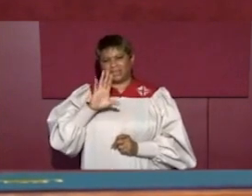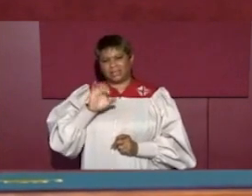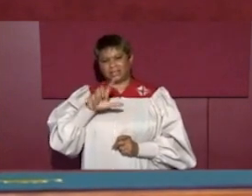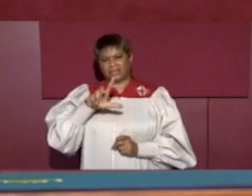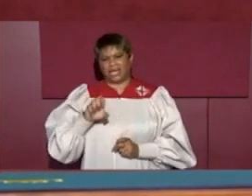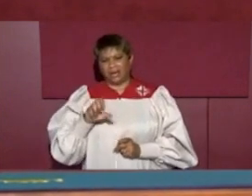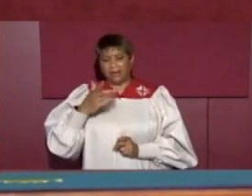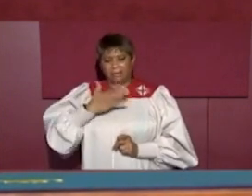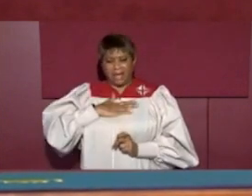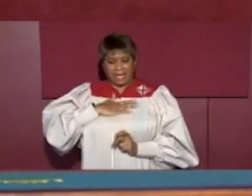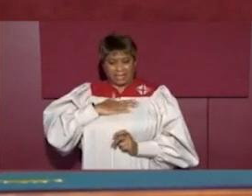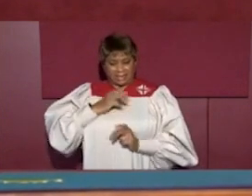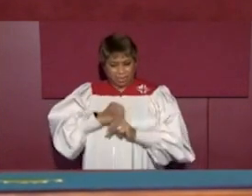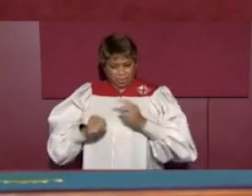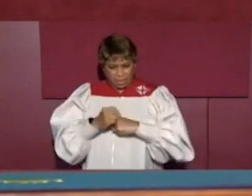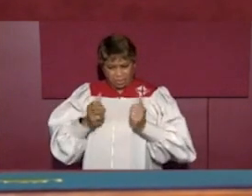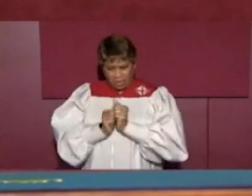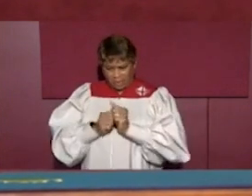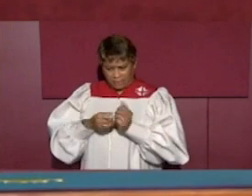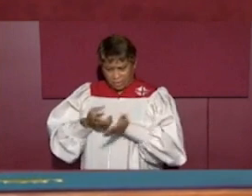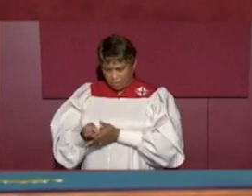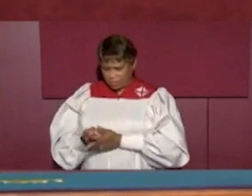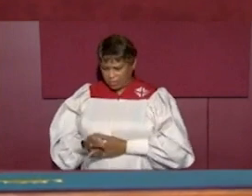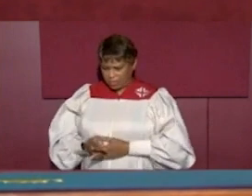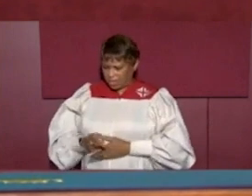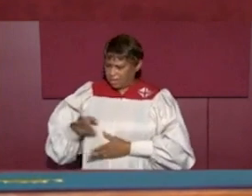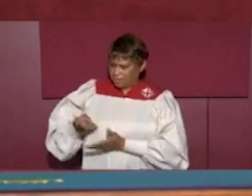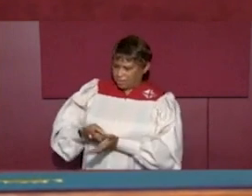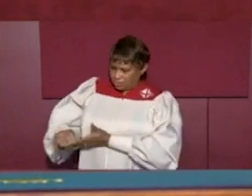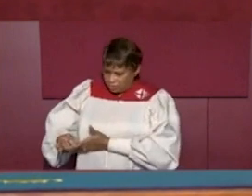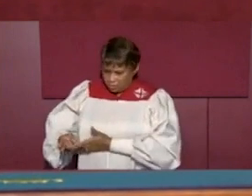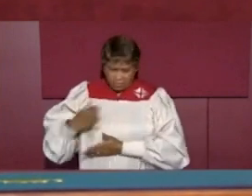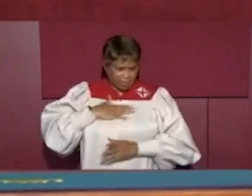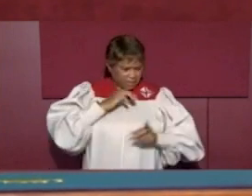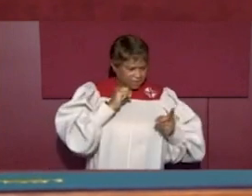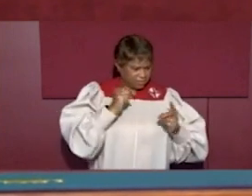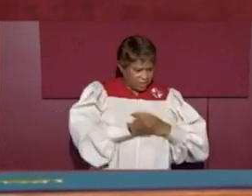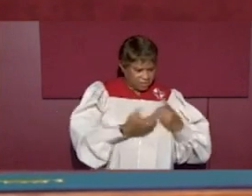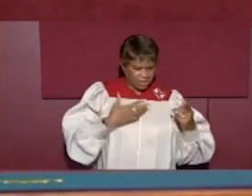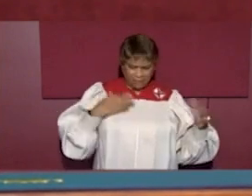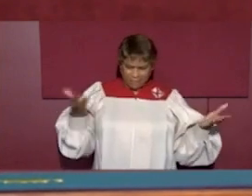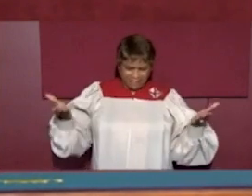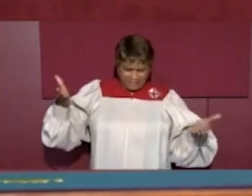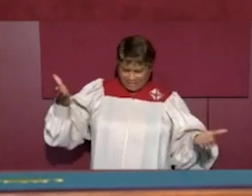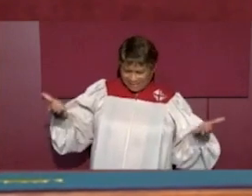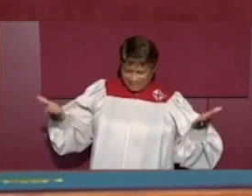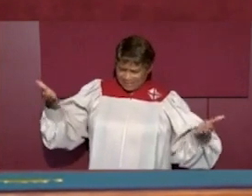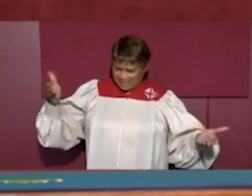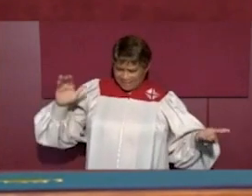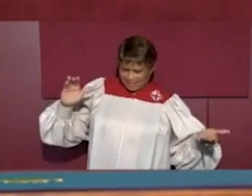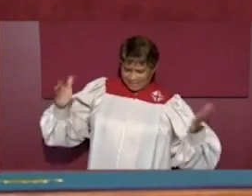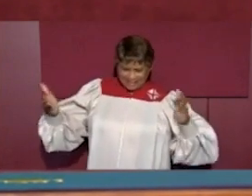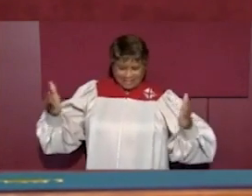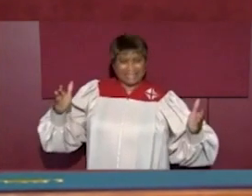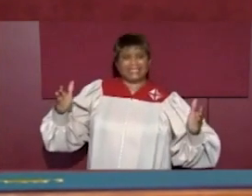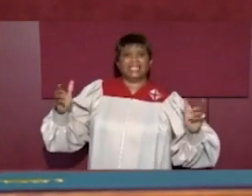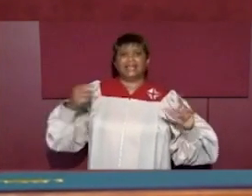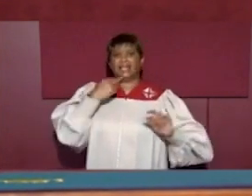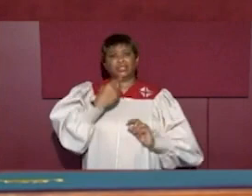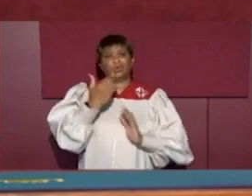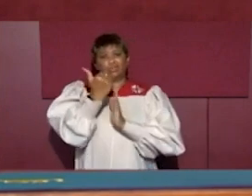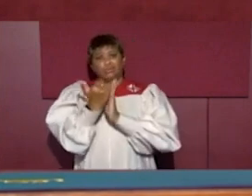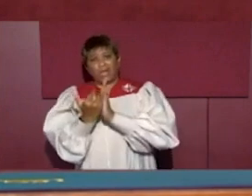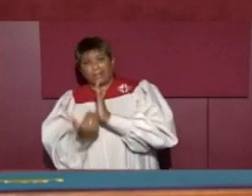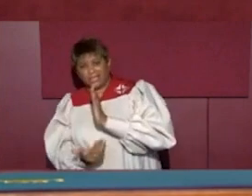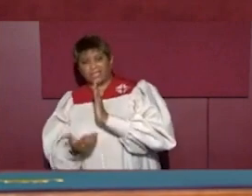situation with the truth. I have to reconcile my situation with the truth. And so I gave you a list of things, and let's go